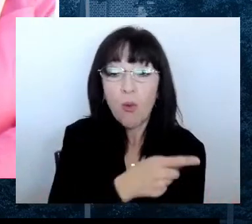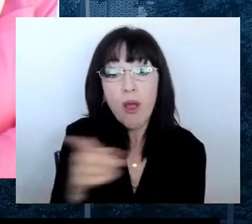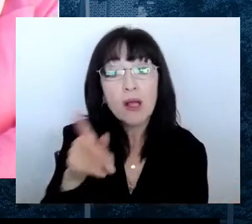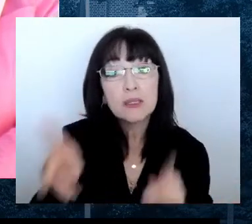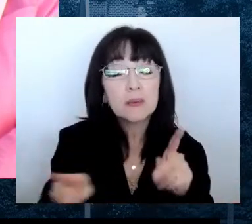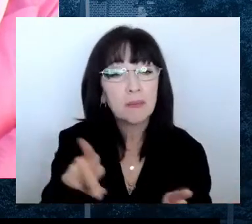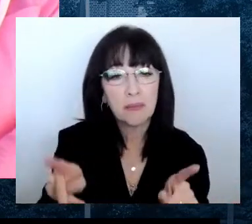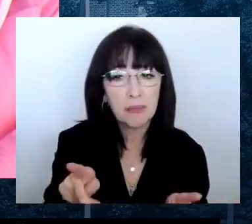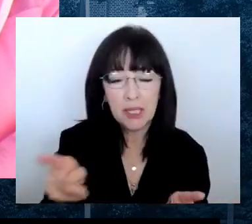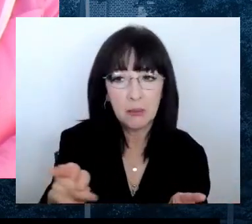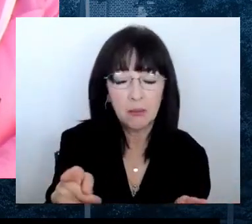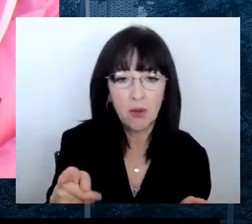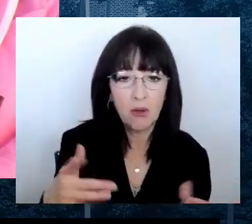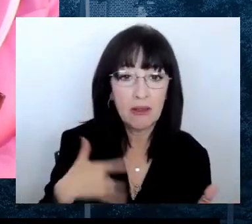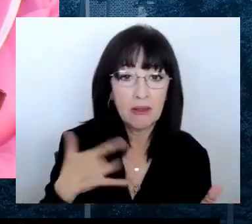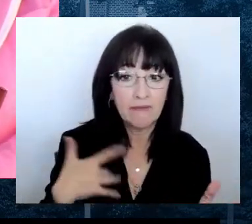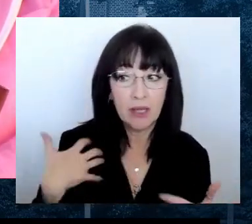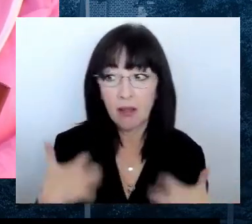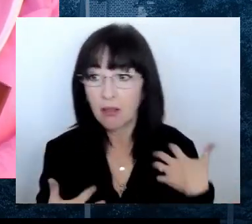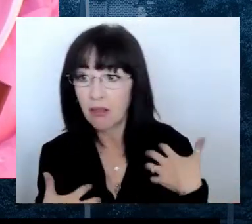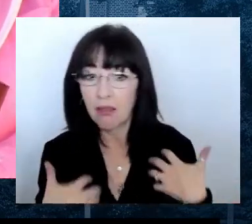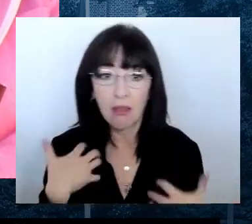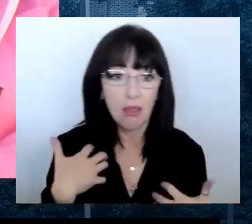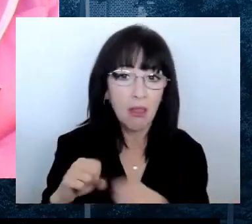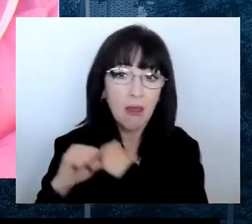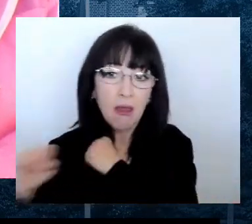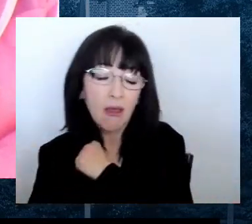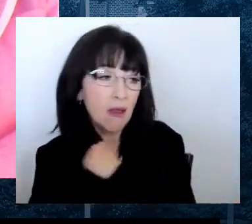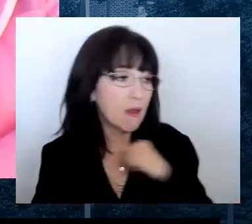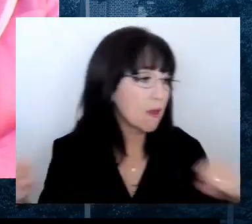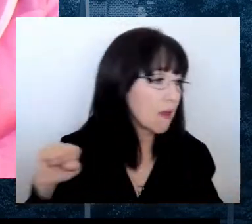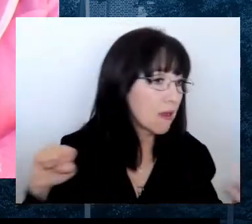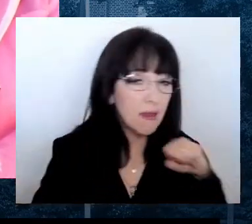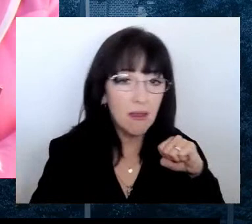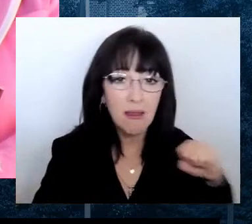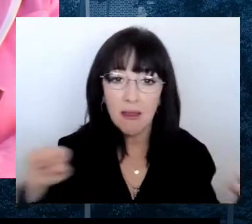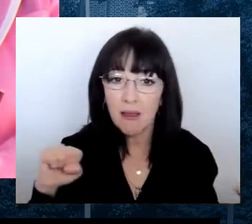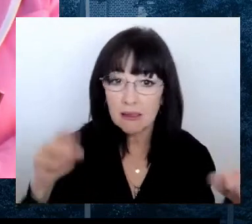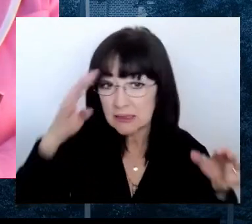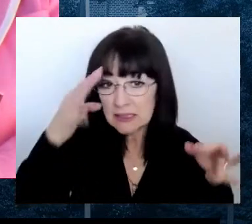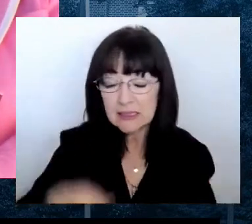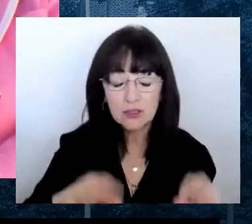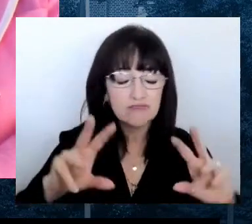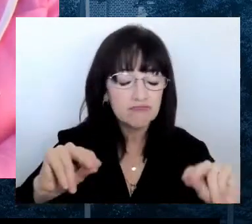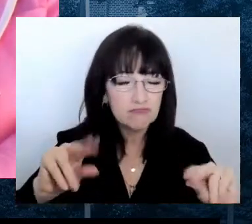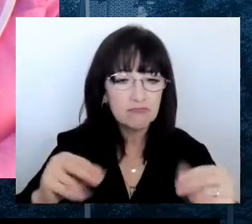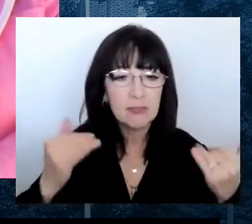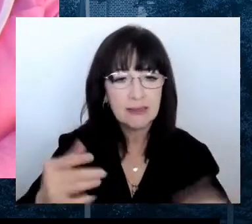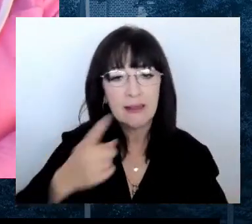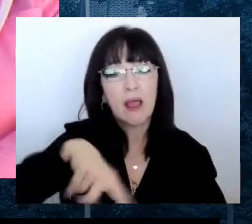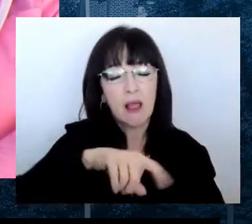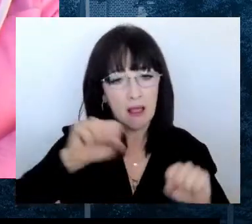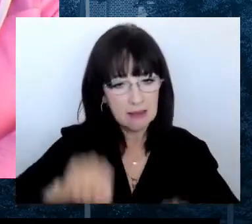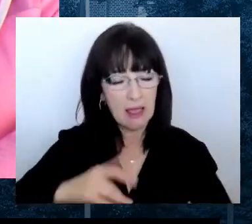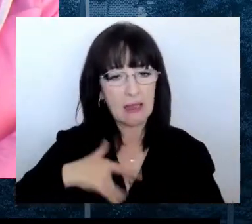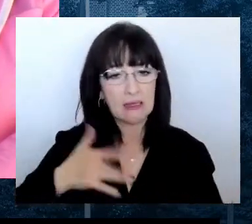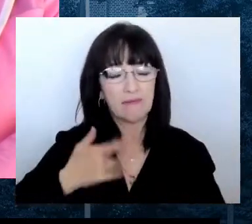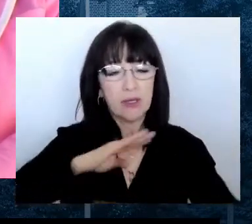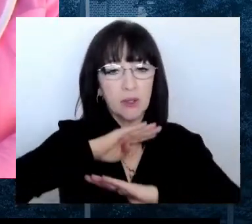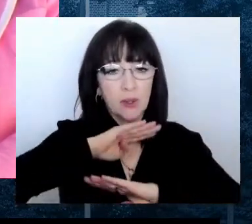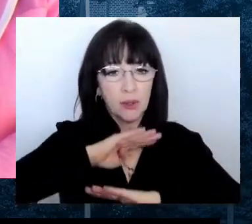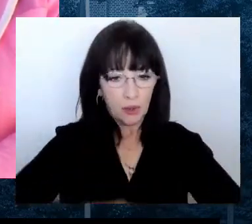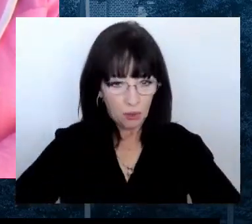physical, mental, and emotional health, while leveling the playing field for employers